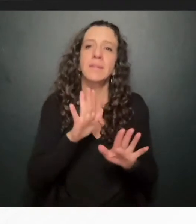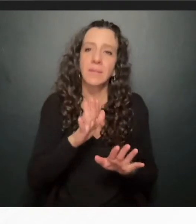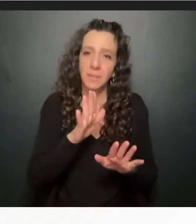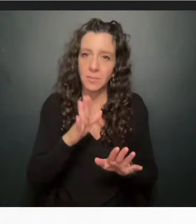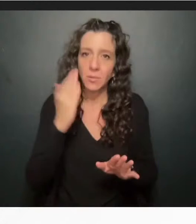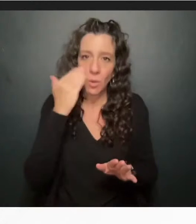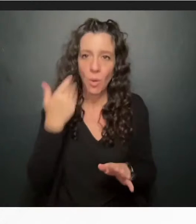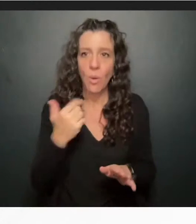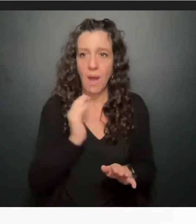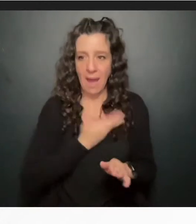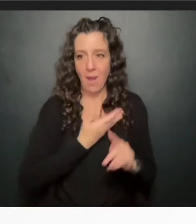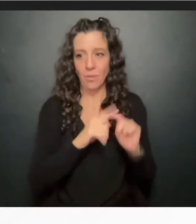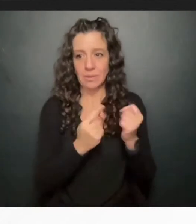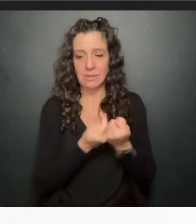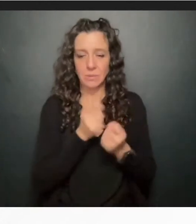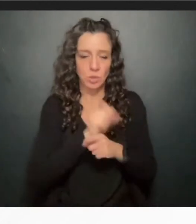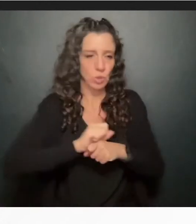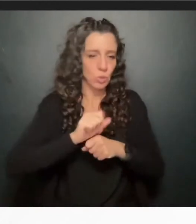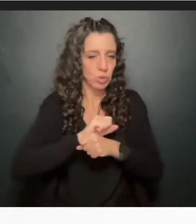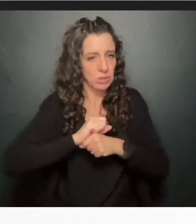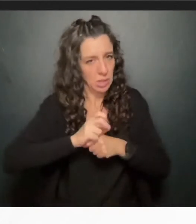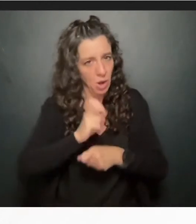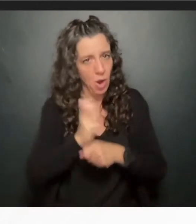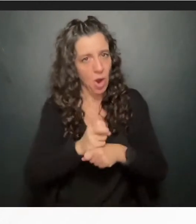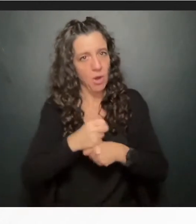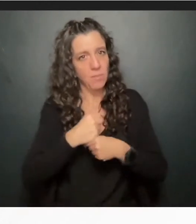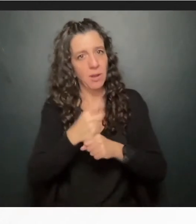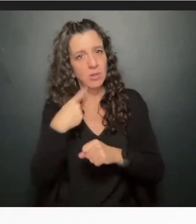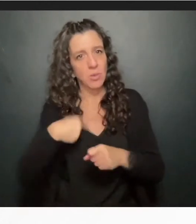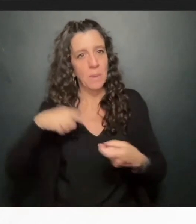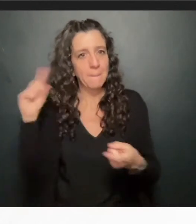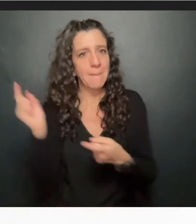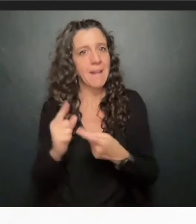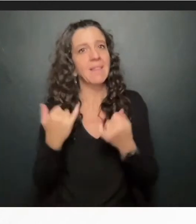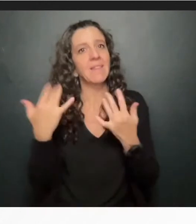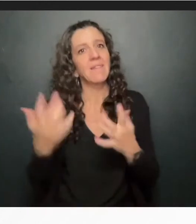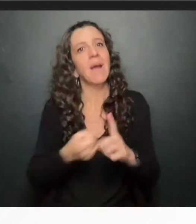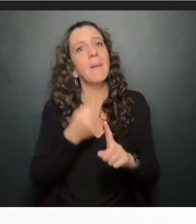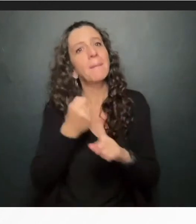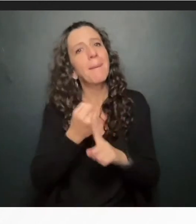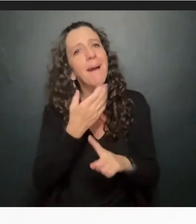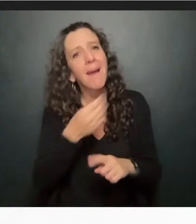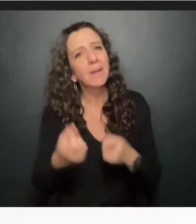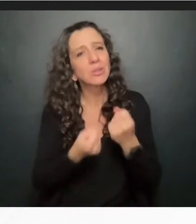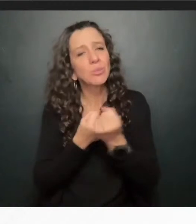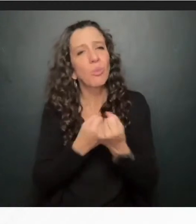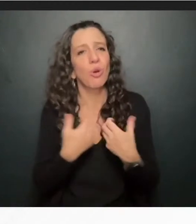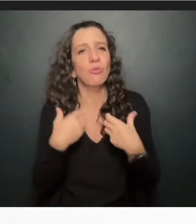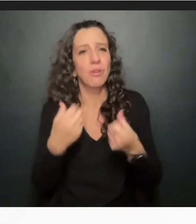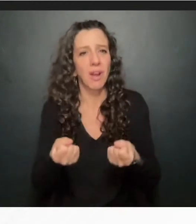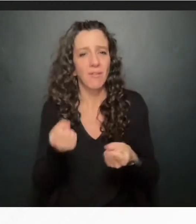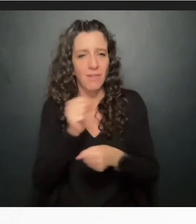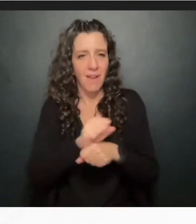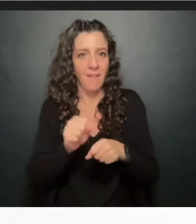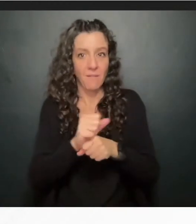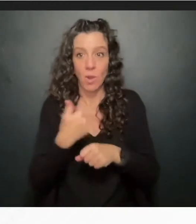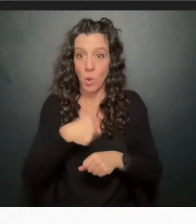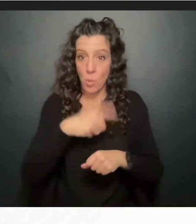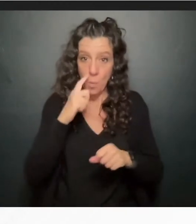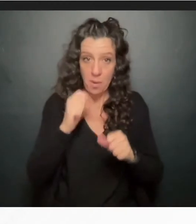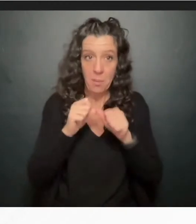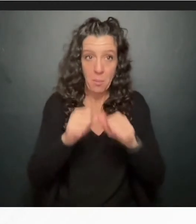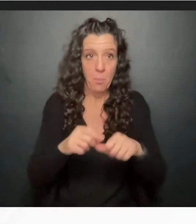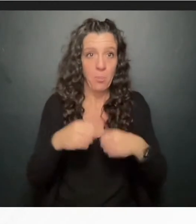teams are working tirelessly to mitigate the fire's effects and support recovery efforts. We will keep providing updates and more